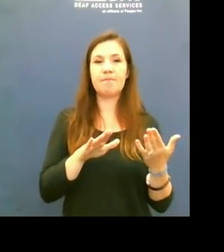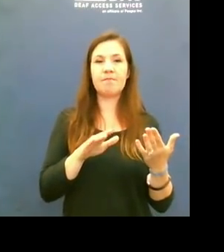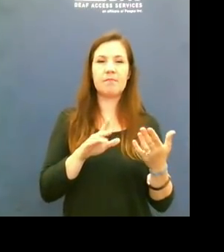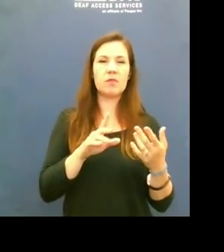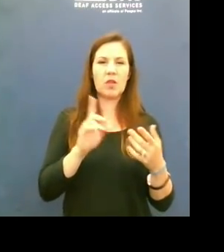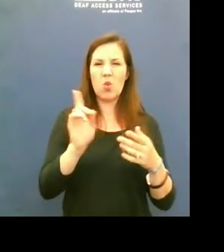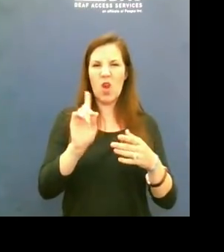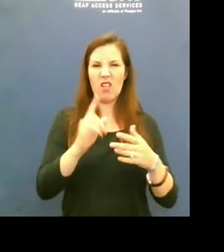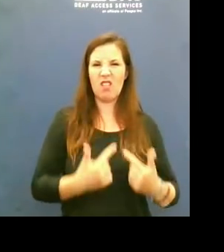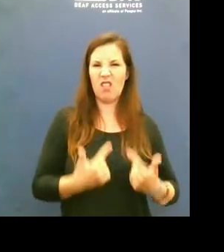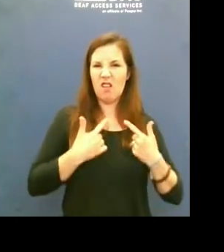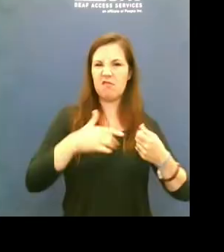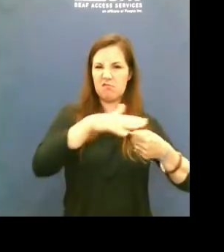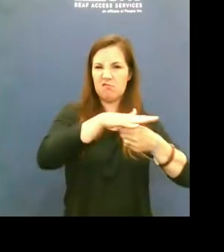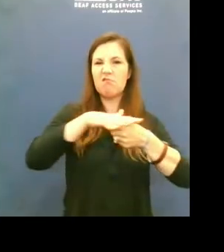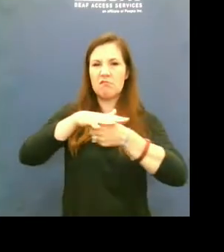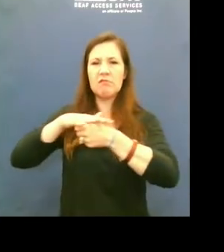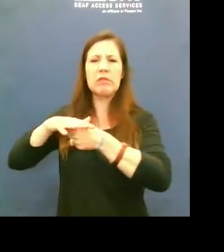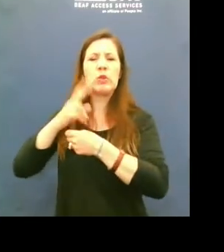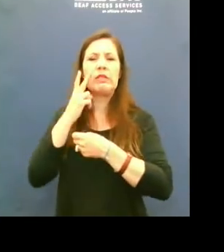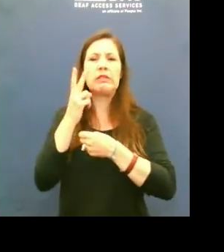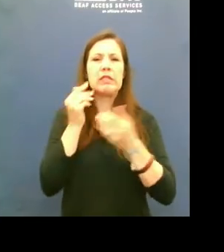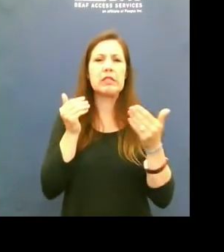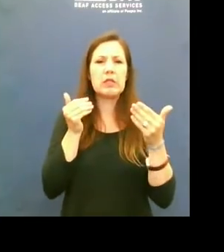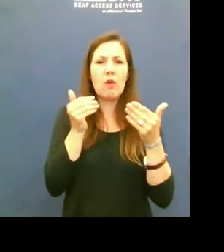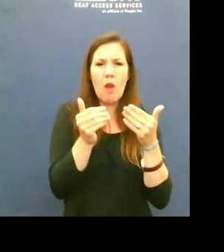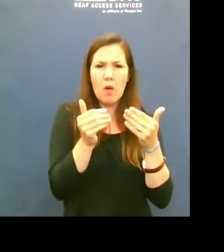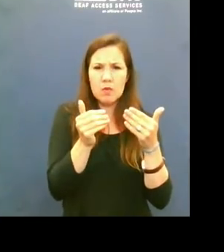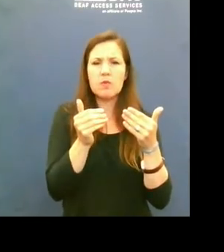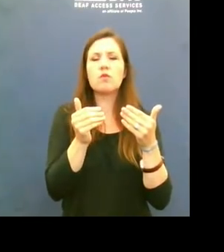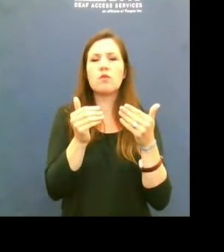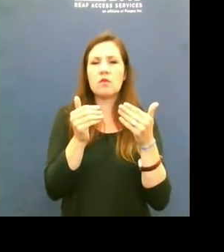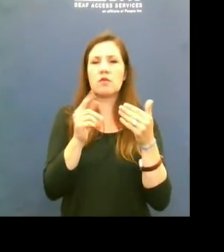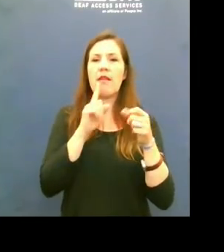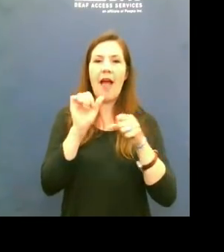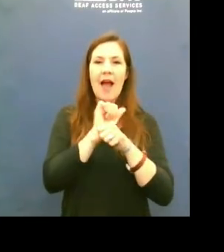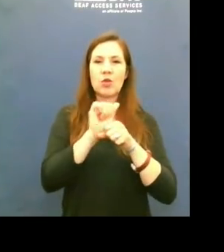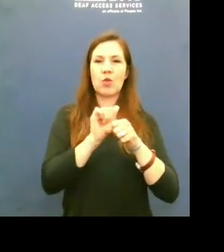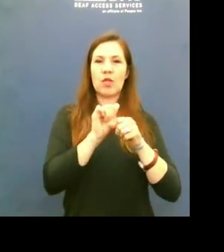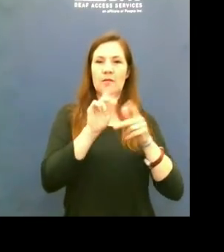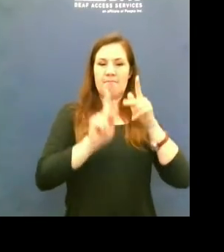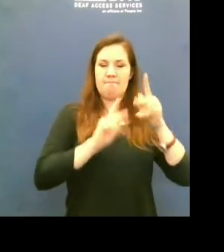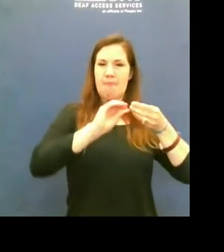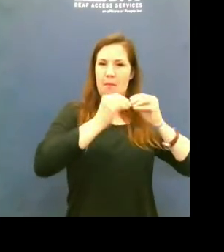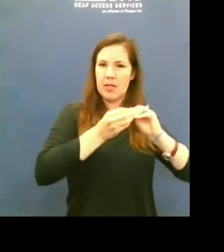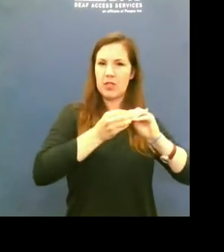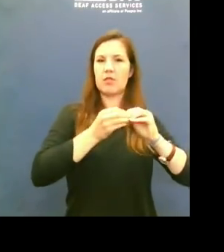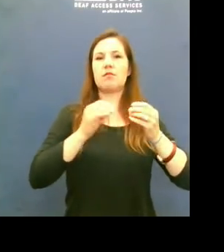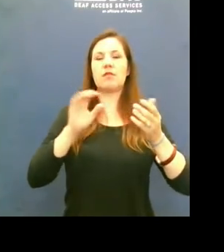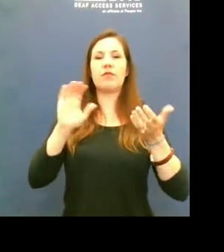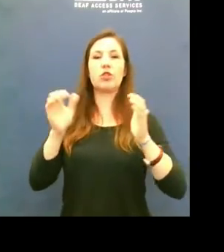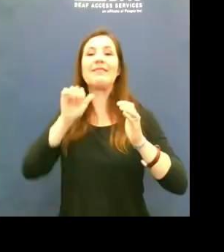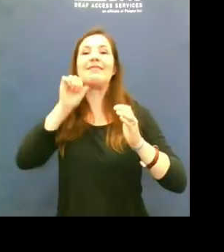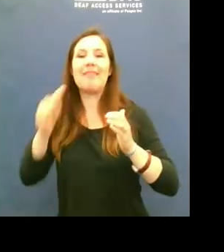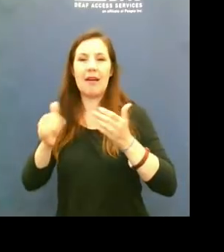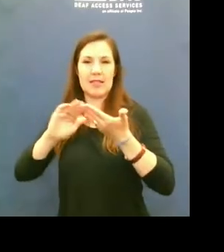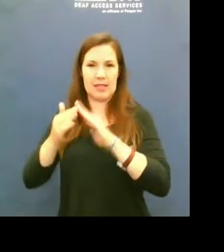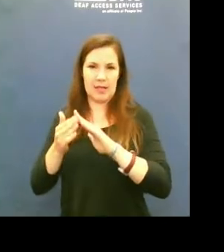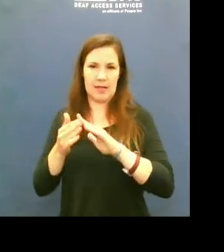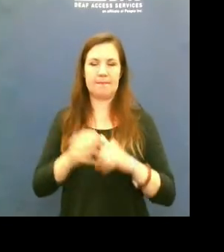residents. And as you can see, it's pretty close to the actual population numbers for the city of Buffalo versus not city of